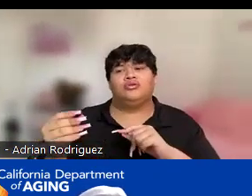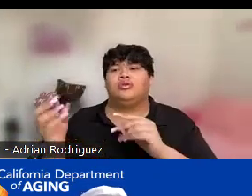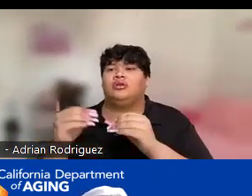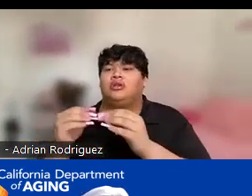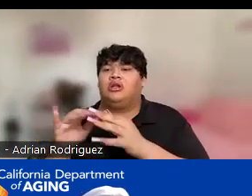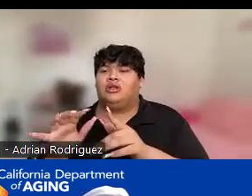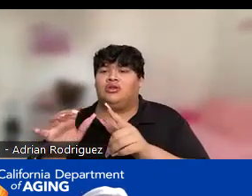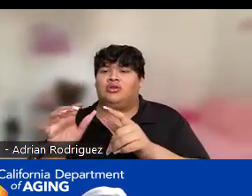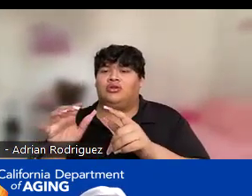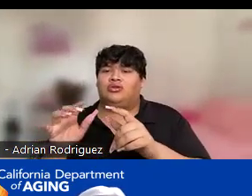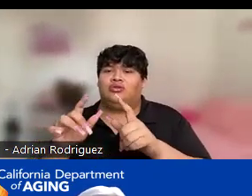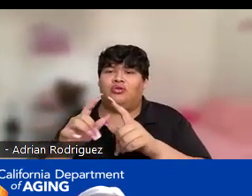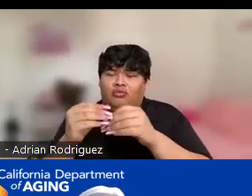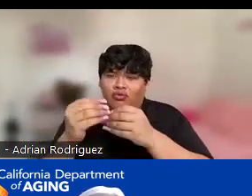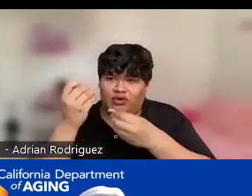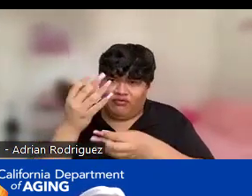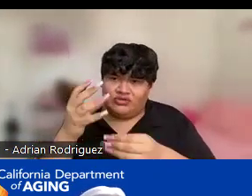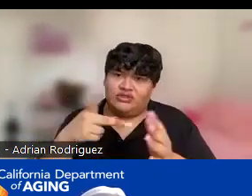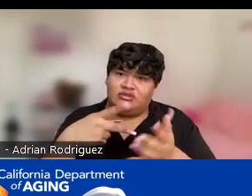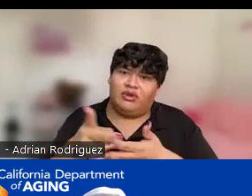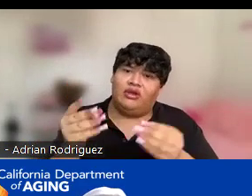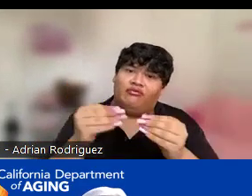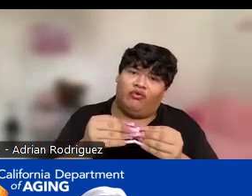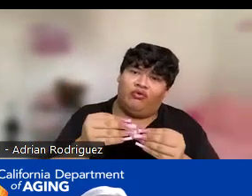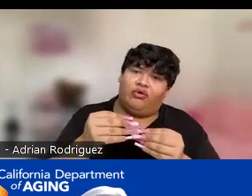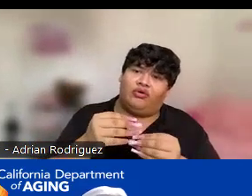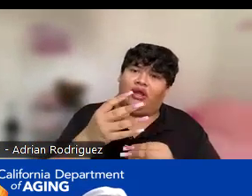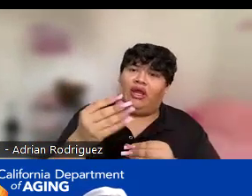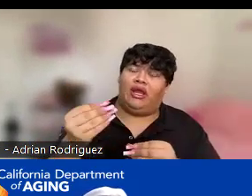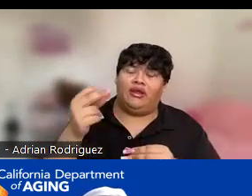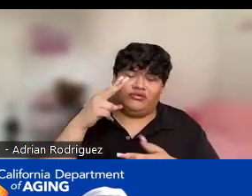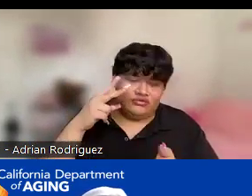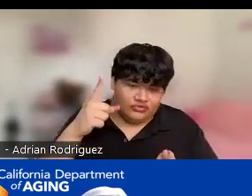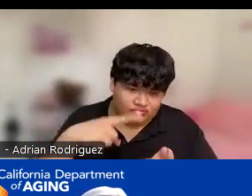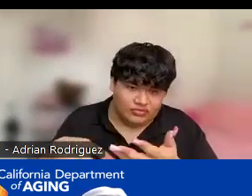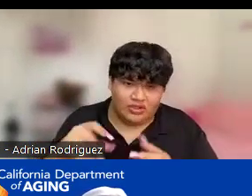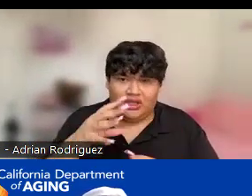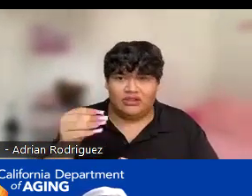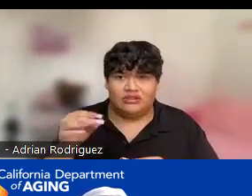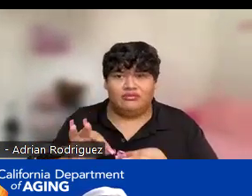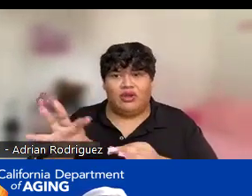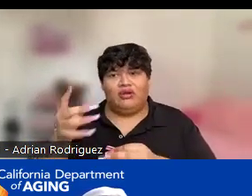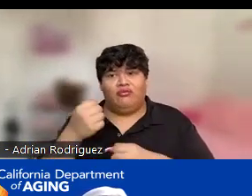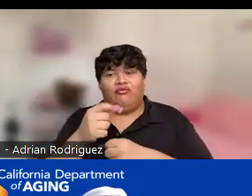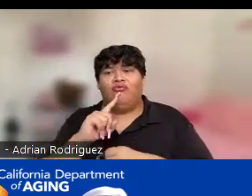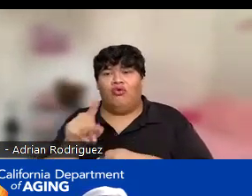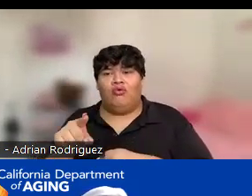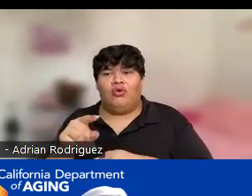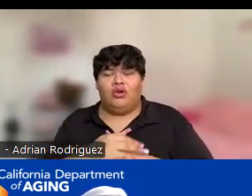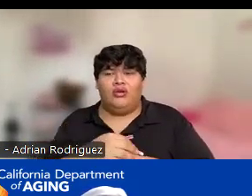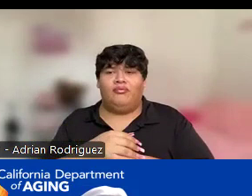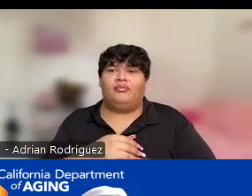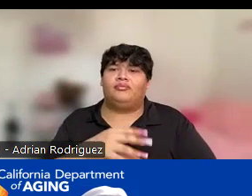screening itself is paid for in a meaningful way. And I also, if dementia, as all the